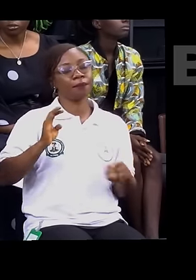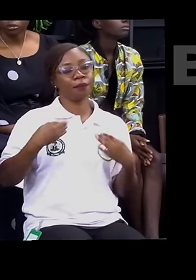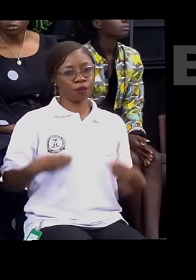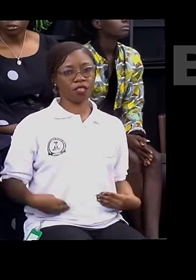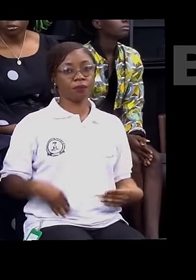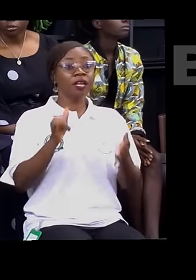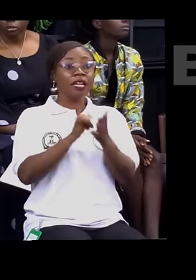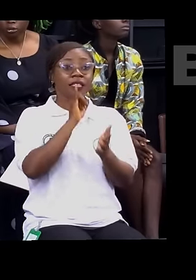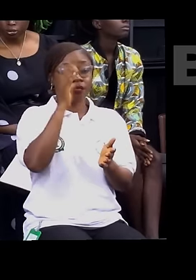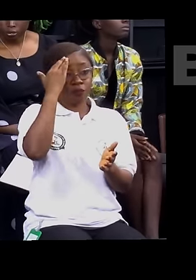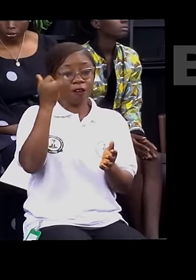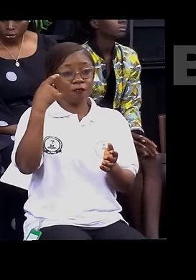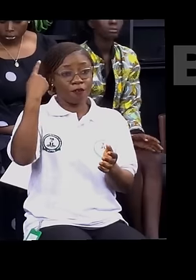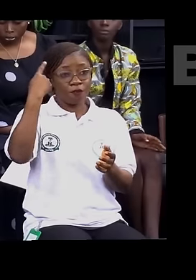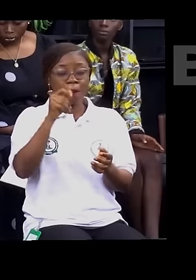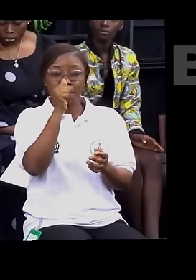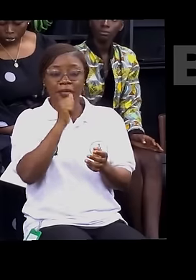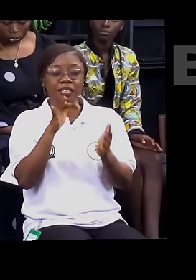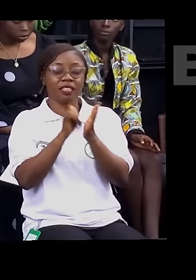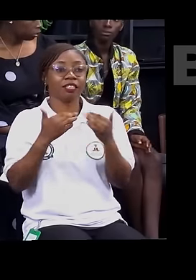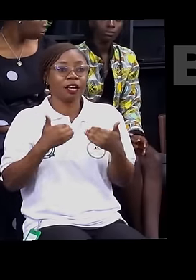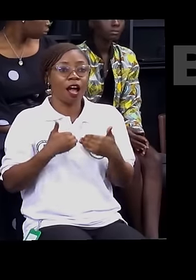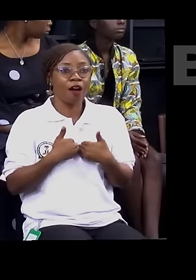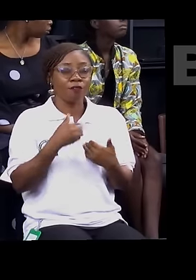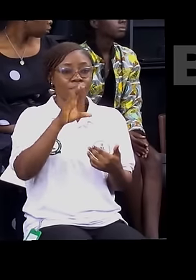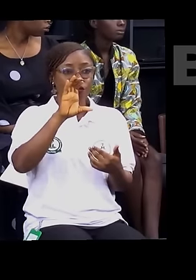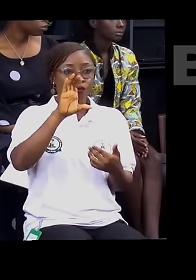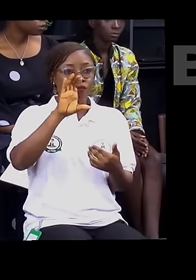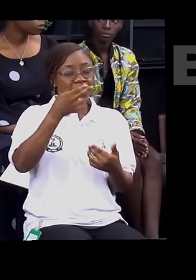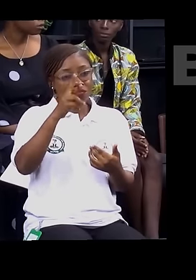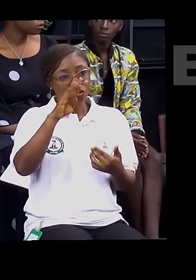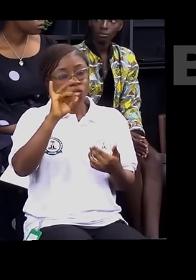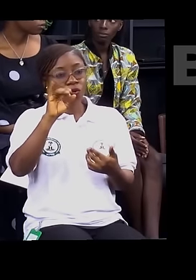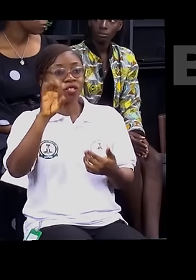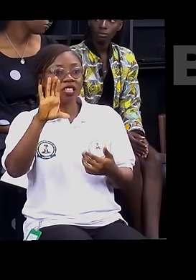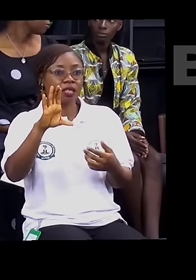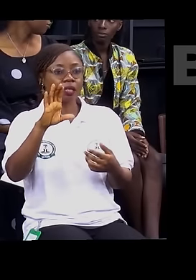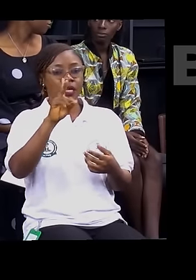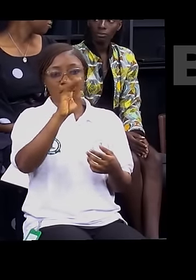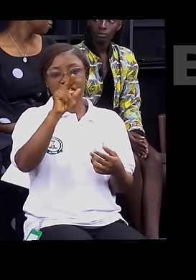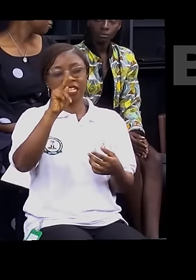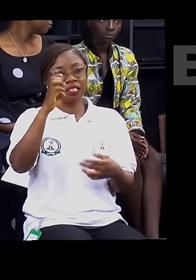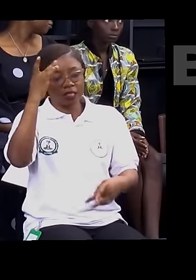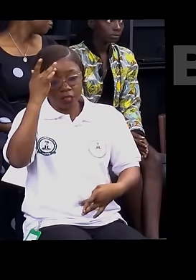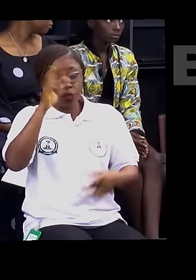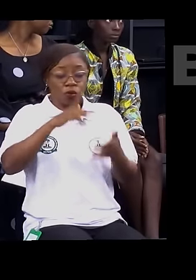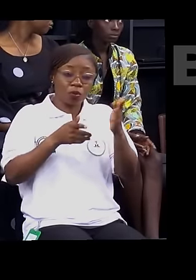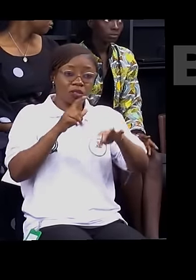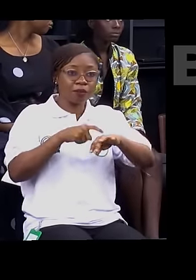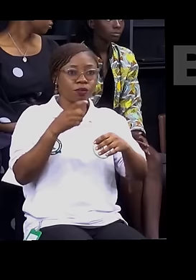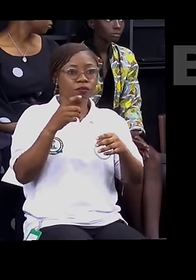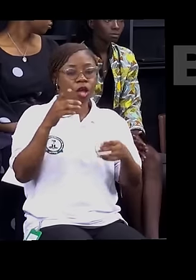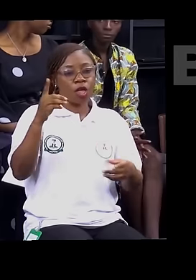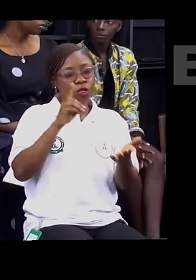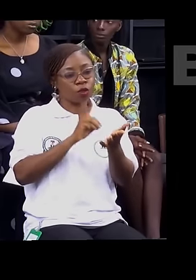why for patients that have chronic kidney disease, sometimes the doctor will reduce the medicine by